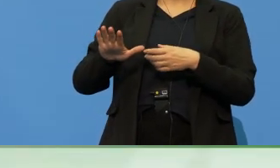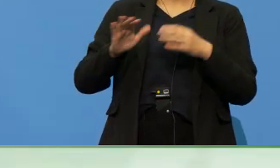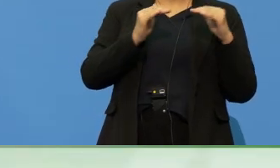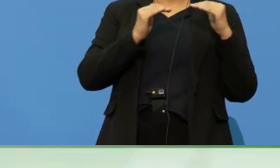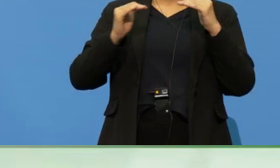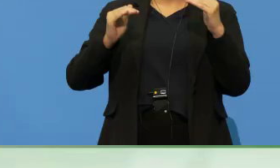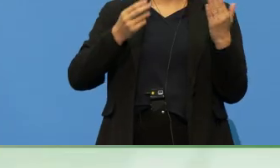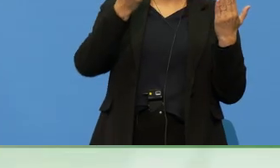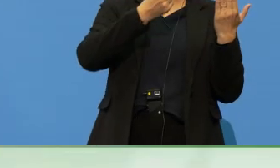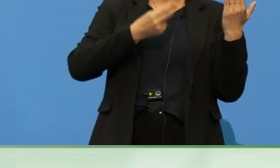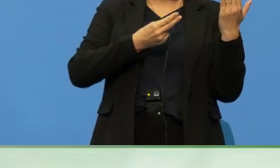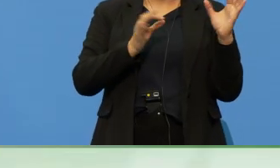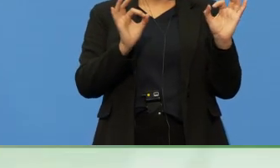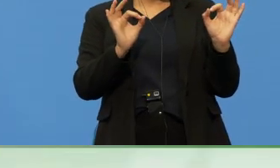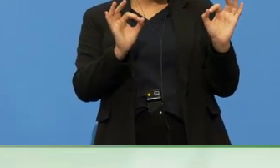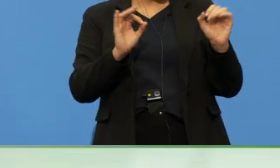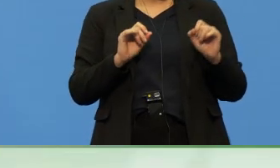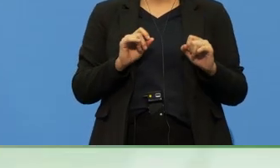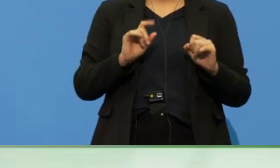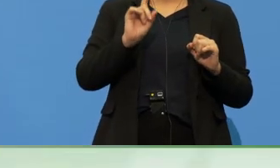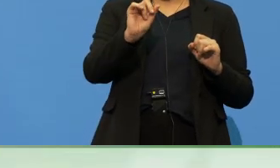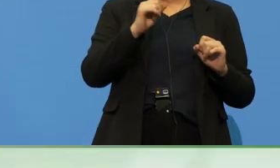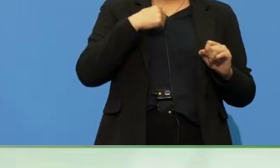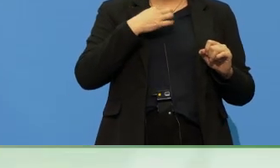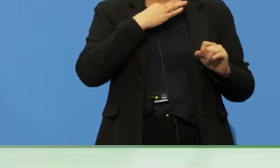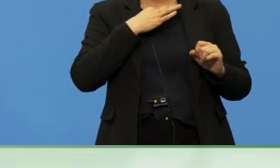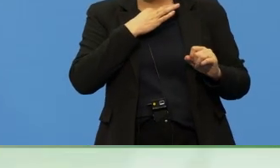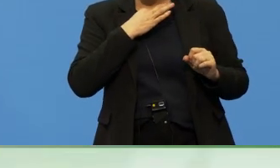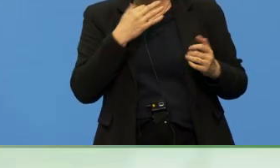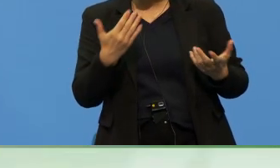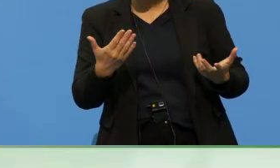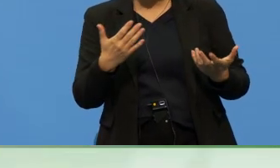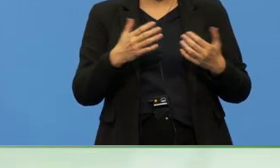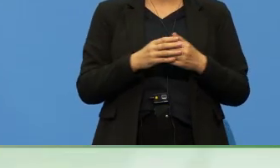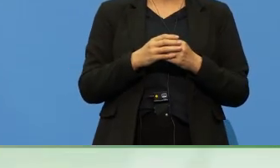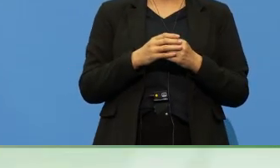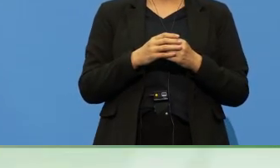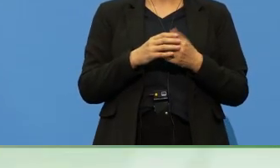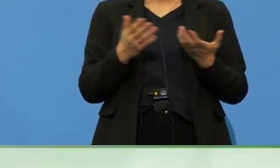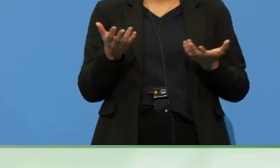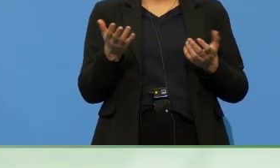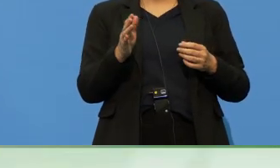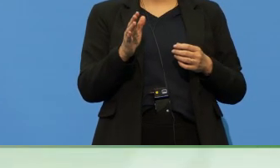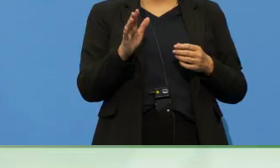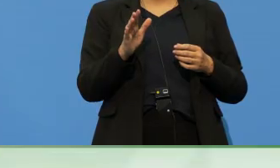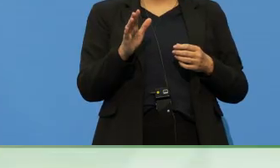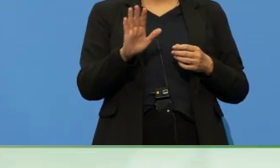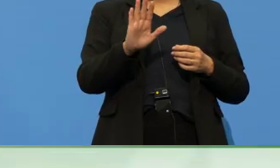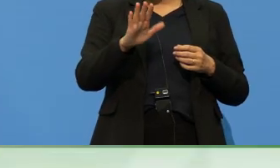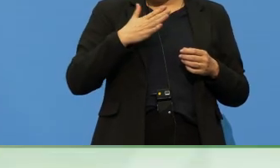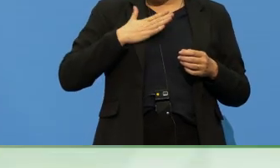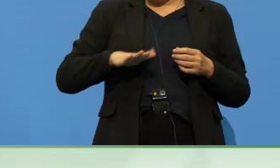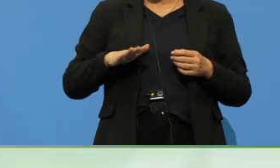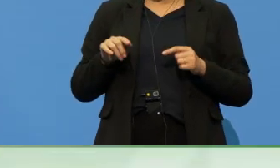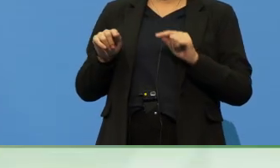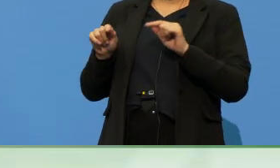a little curious to hear why you are choosing to work with universal